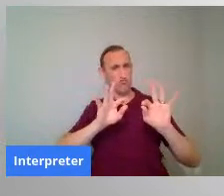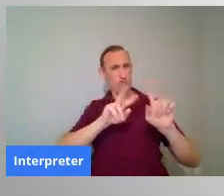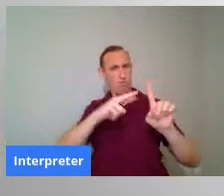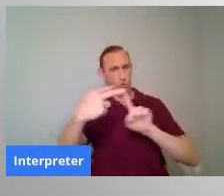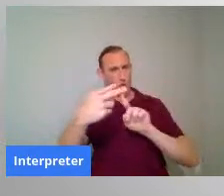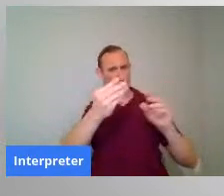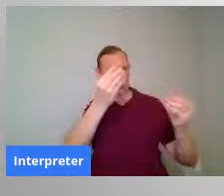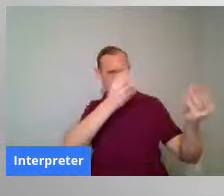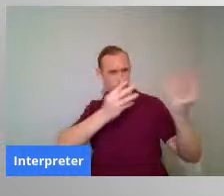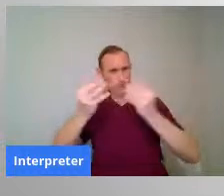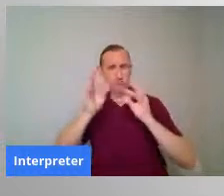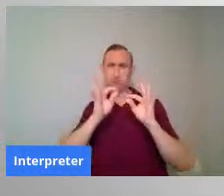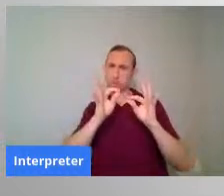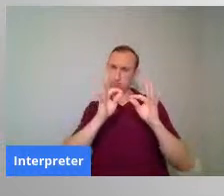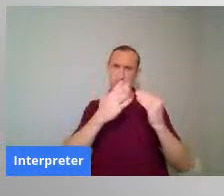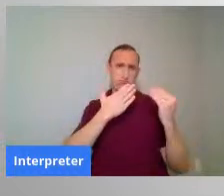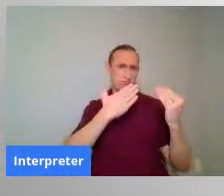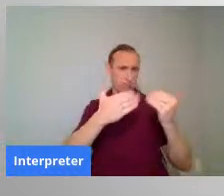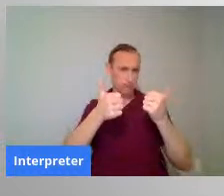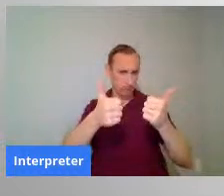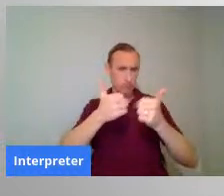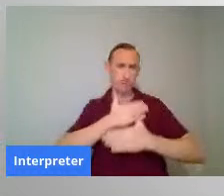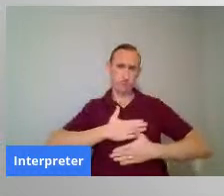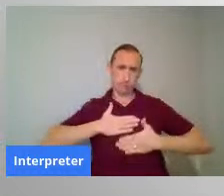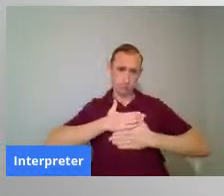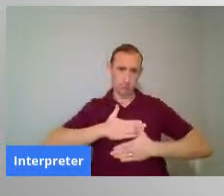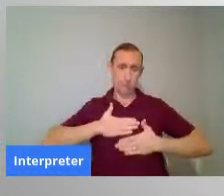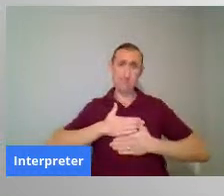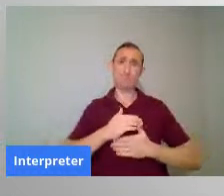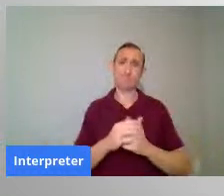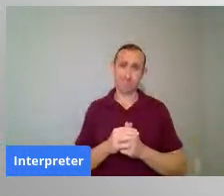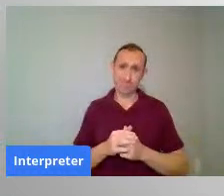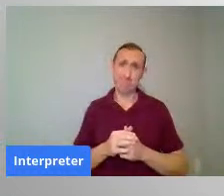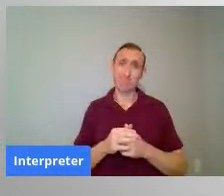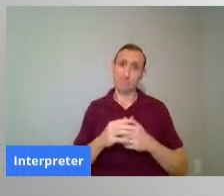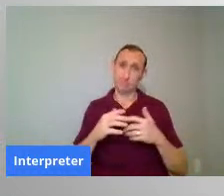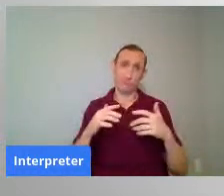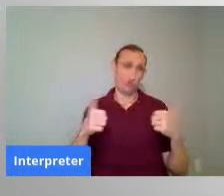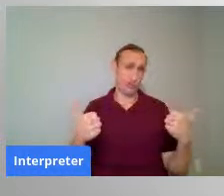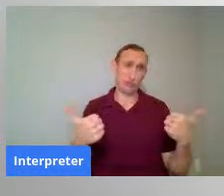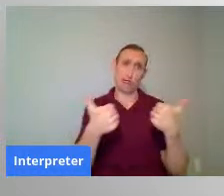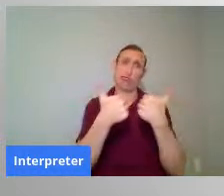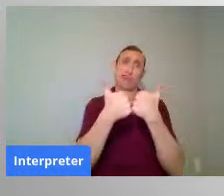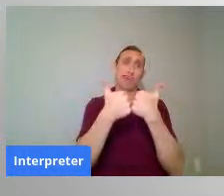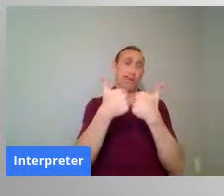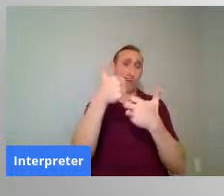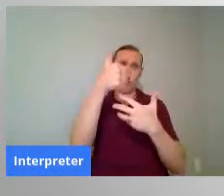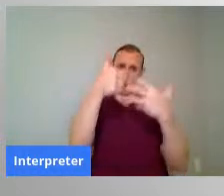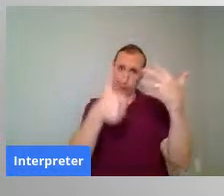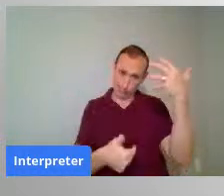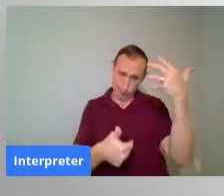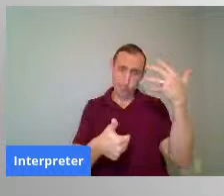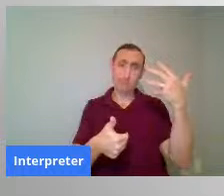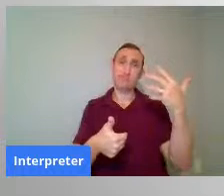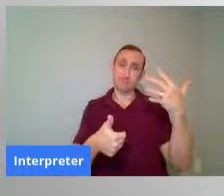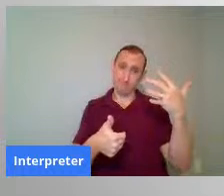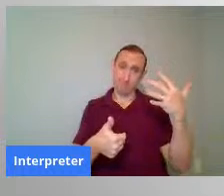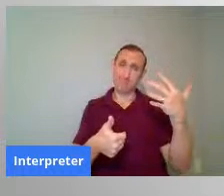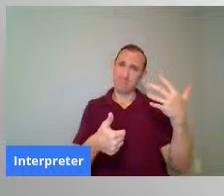With all the challenges that we have and the big decisions that we have to make, one of the very positive things that we have going for